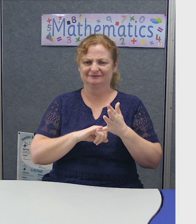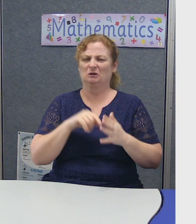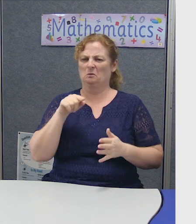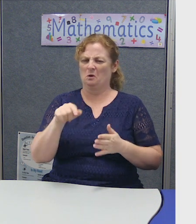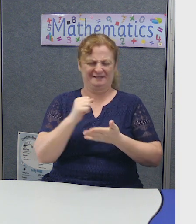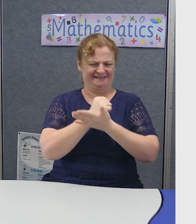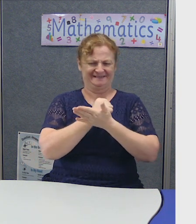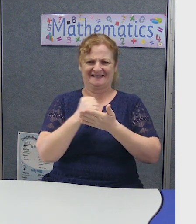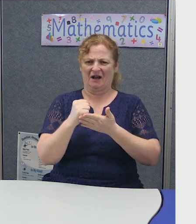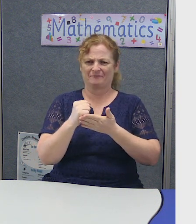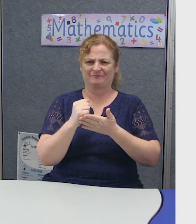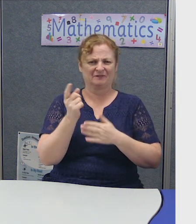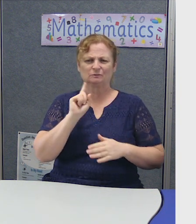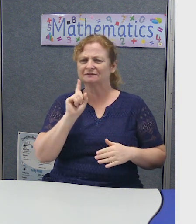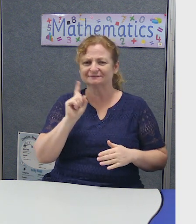is